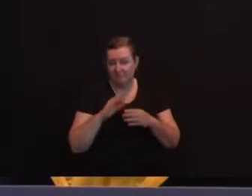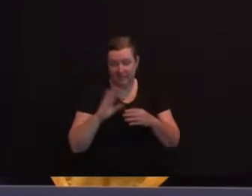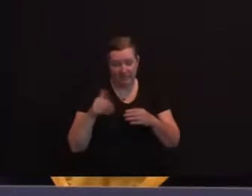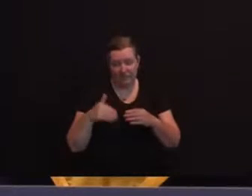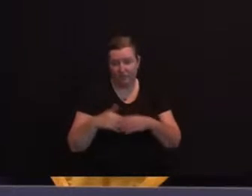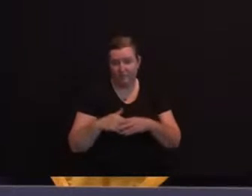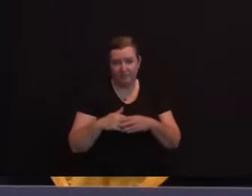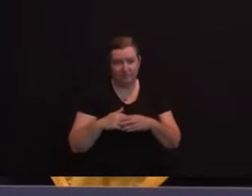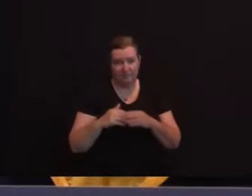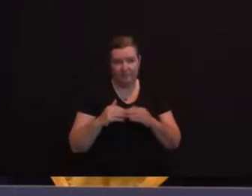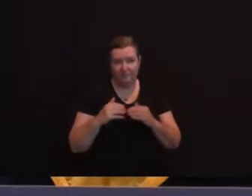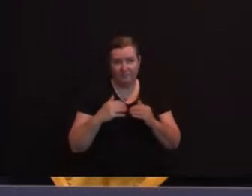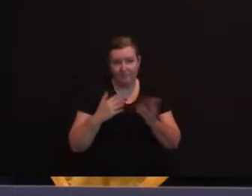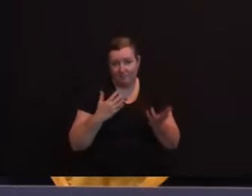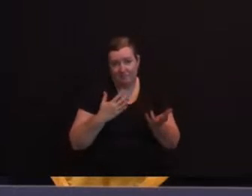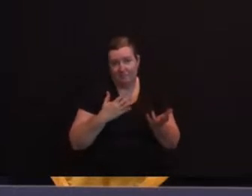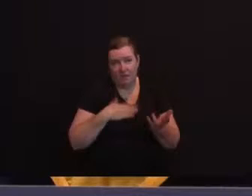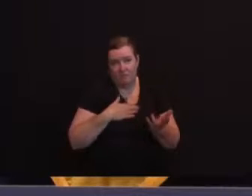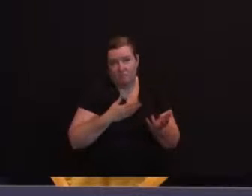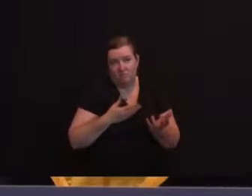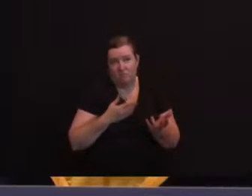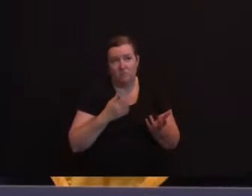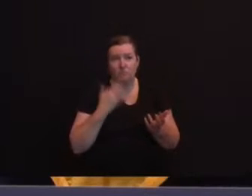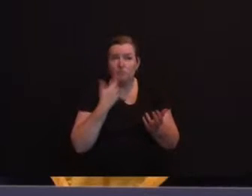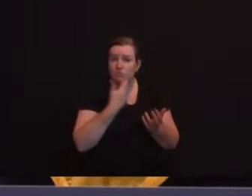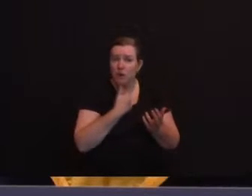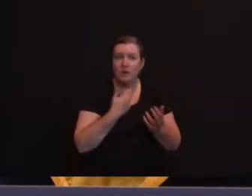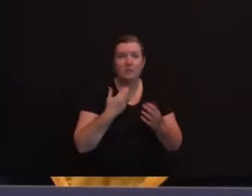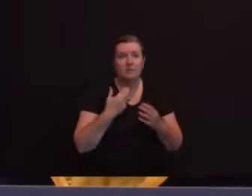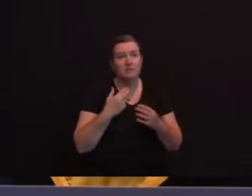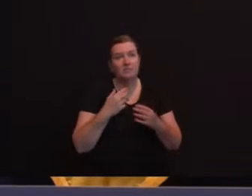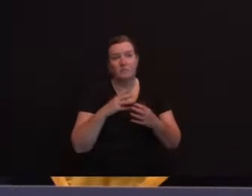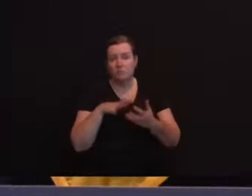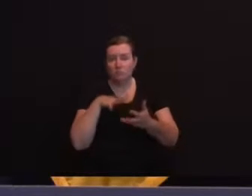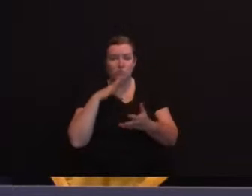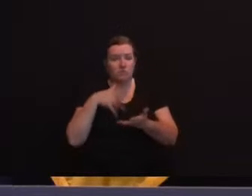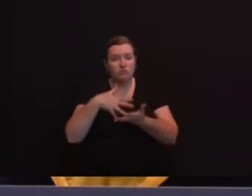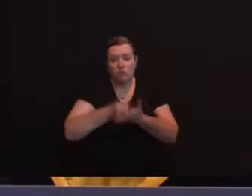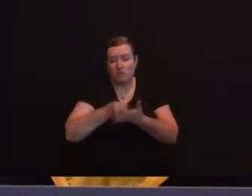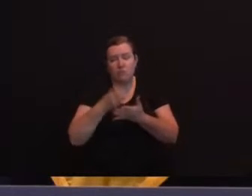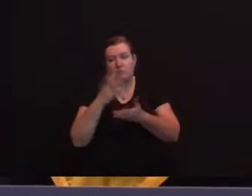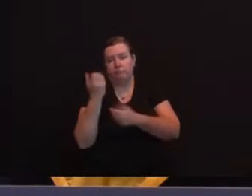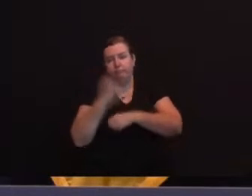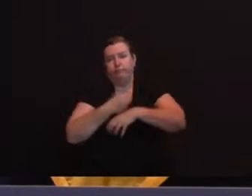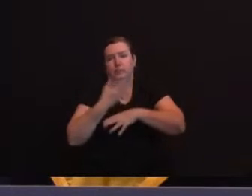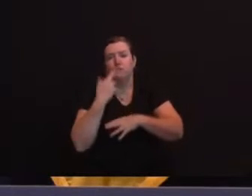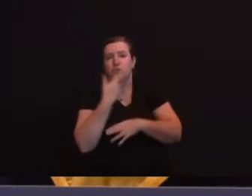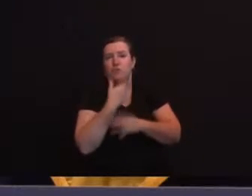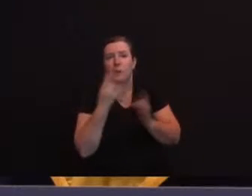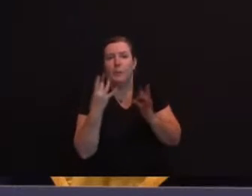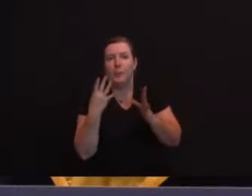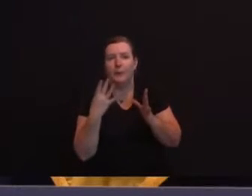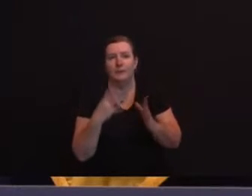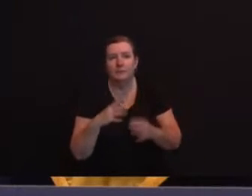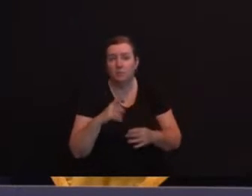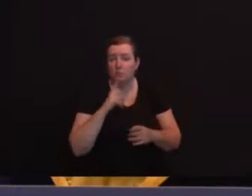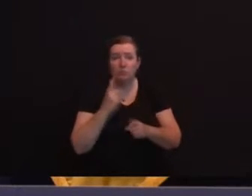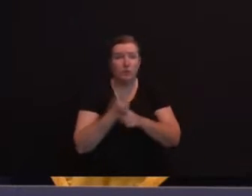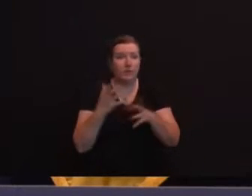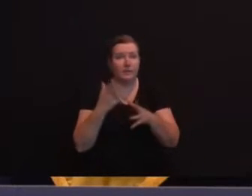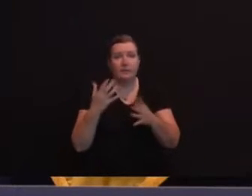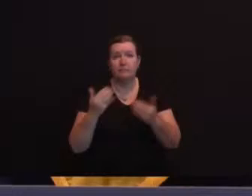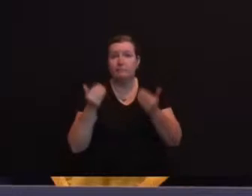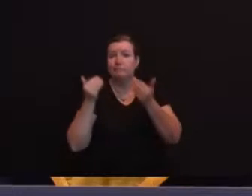though the restaurant industry has been crushed, but as a public health matter, that was the right thing to do. Some states went full bore,